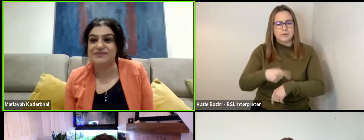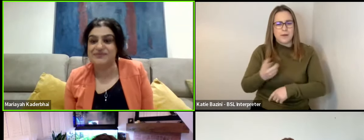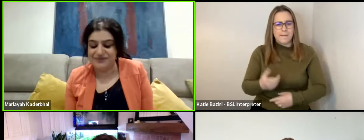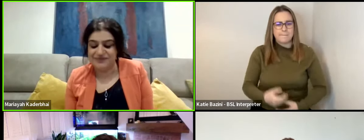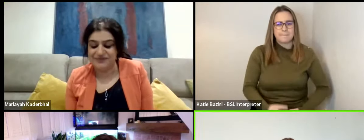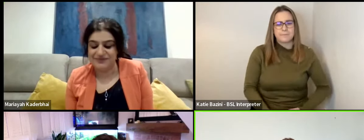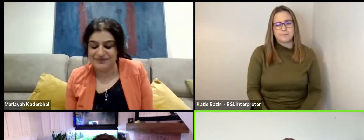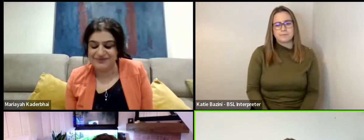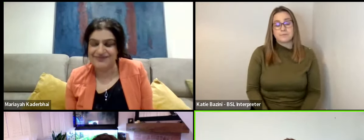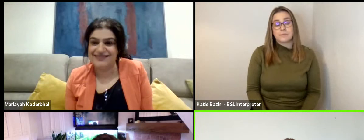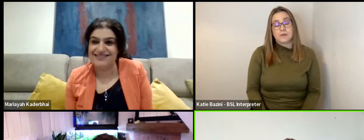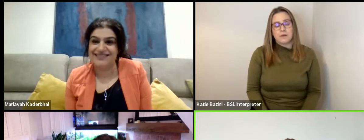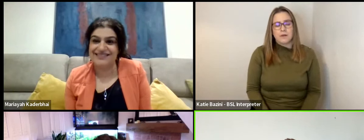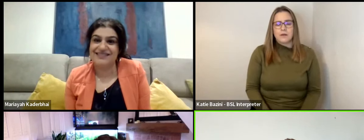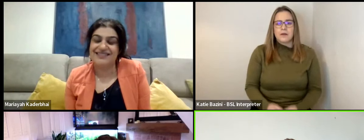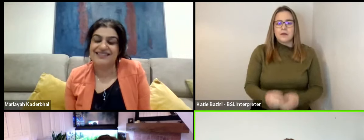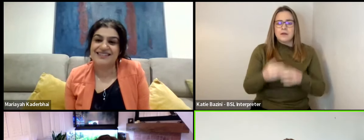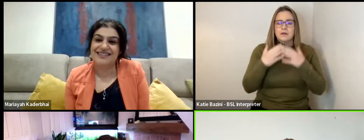Thank you.